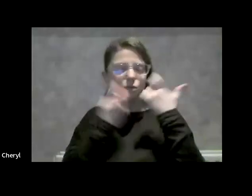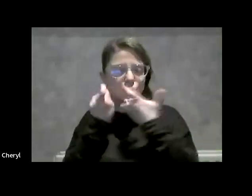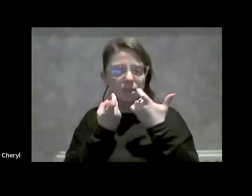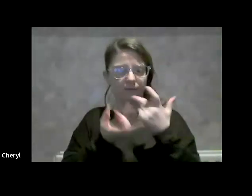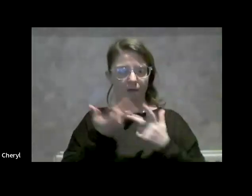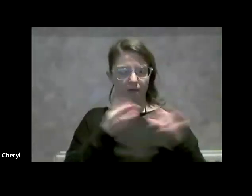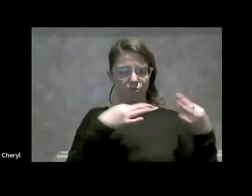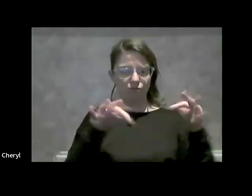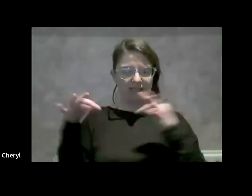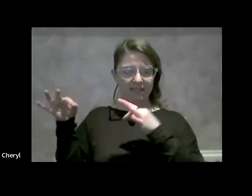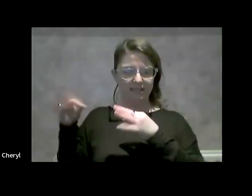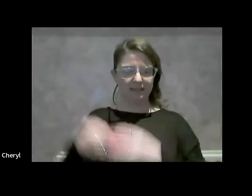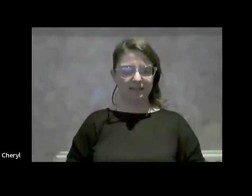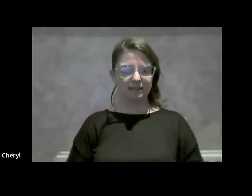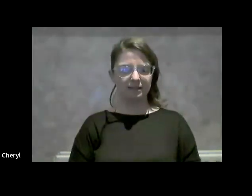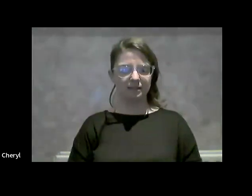trinkets.